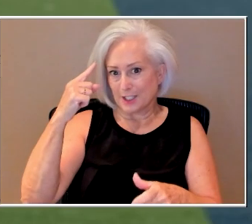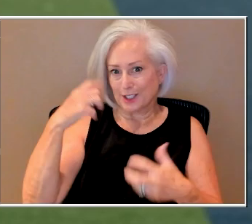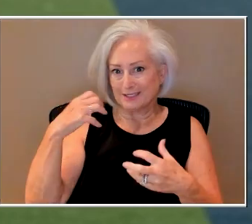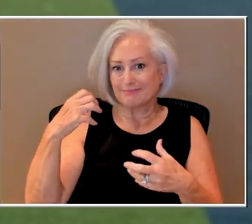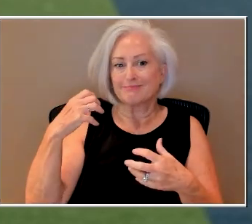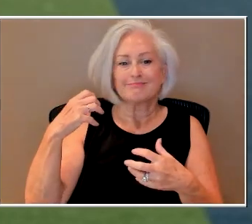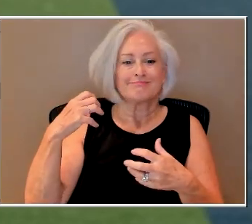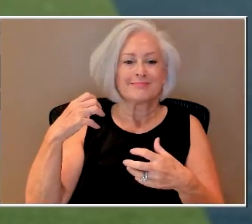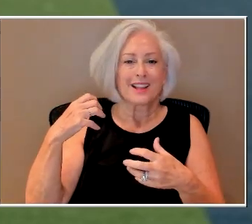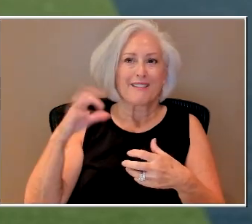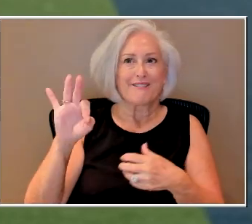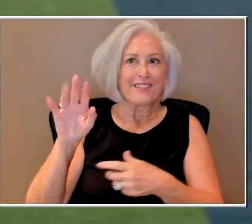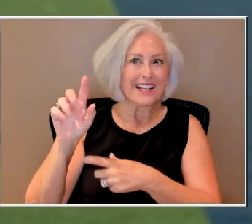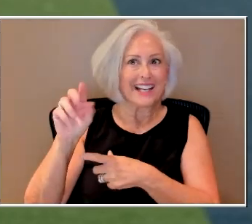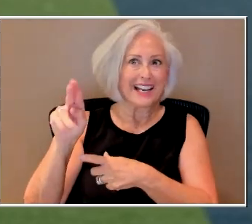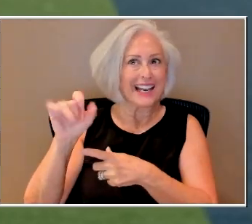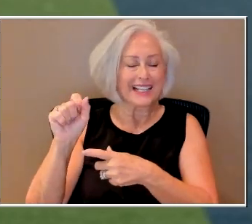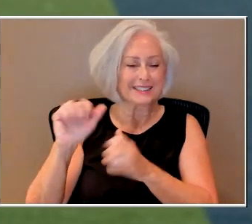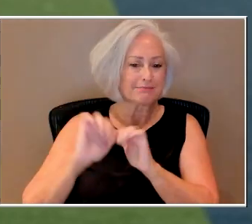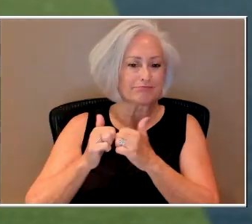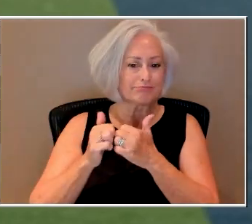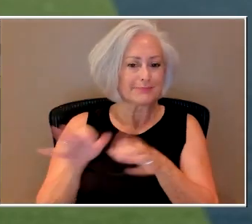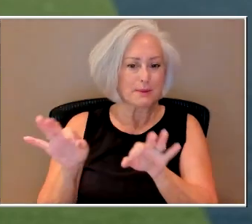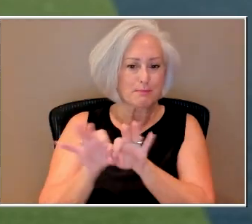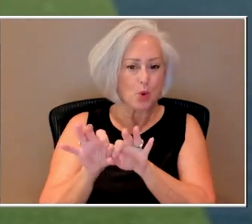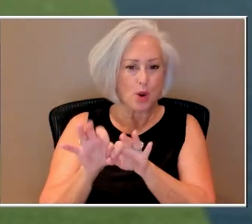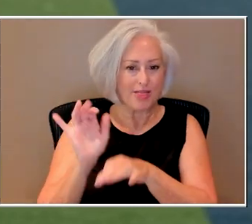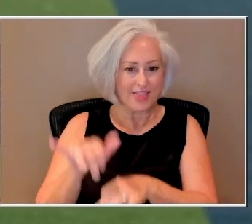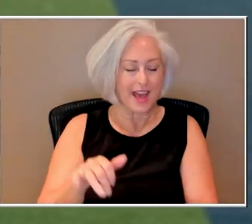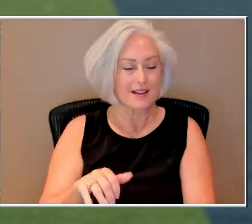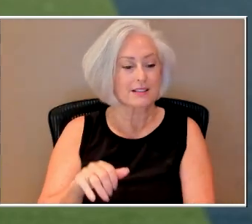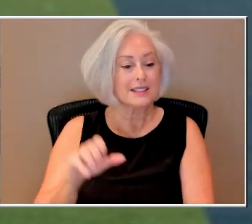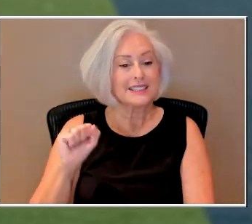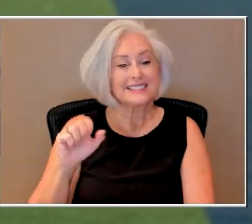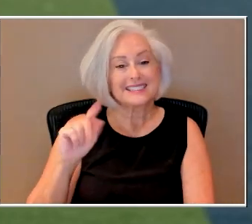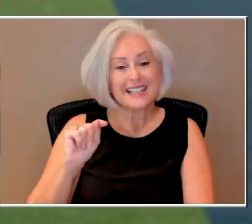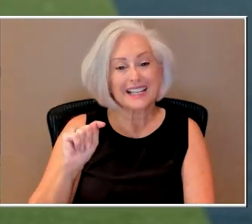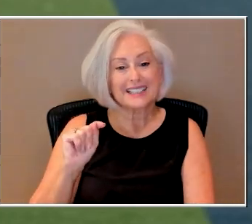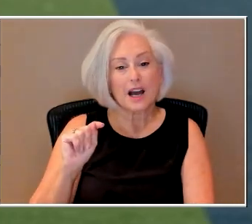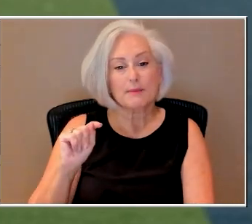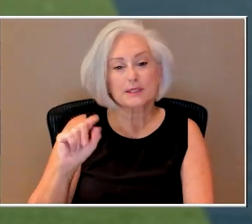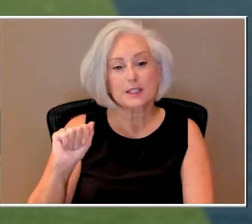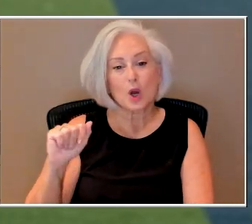You know, for us at Aquinas, the amount of pressure our kids is under is